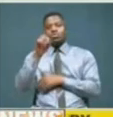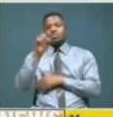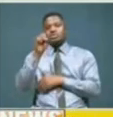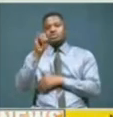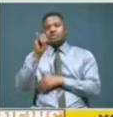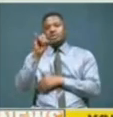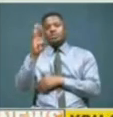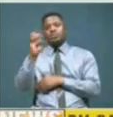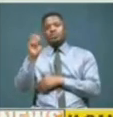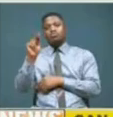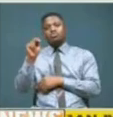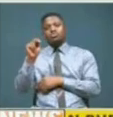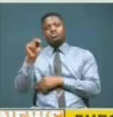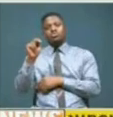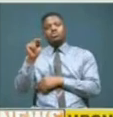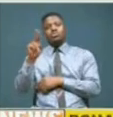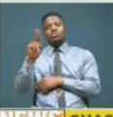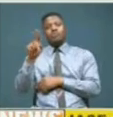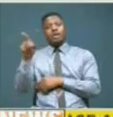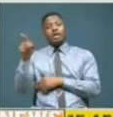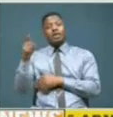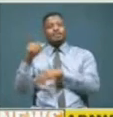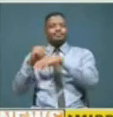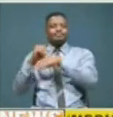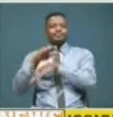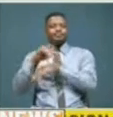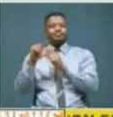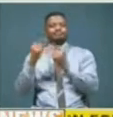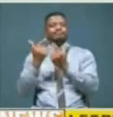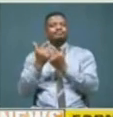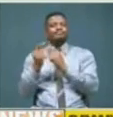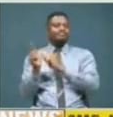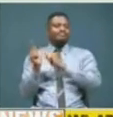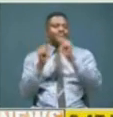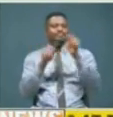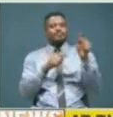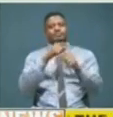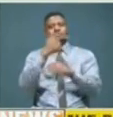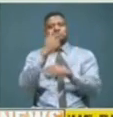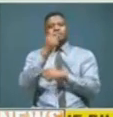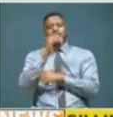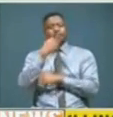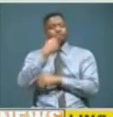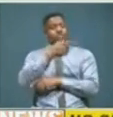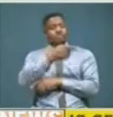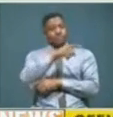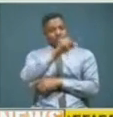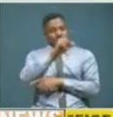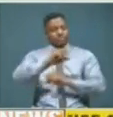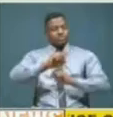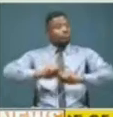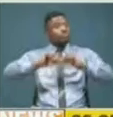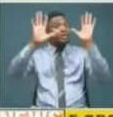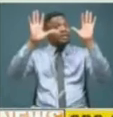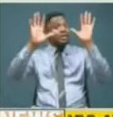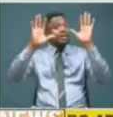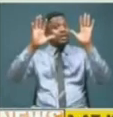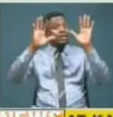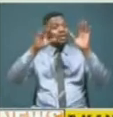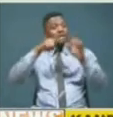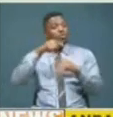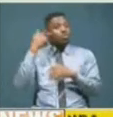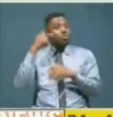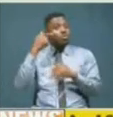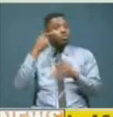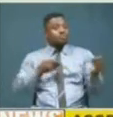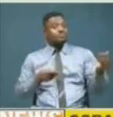Bonsu Penyi, what he did was that he sent an emissary to the German state and told the Adinkra to surrender the replica of the golden stool to